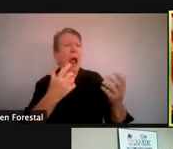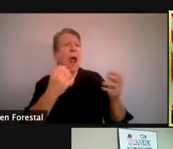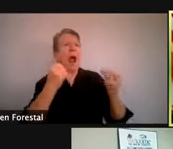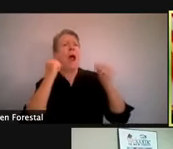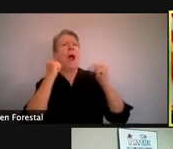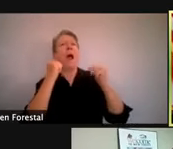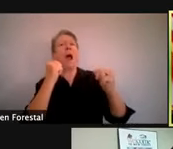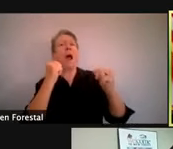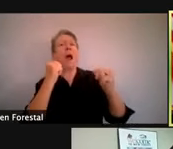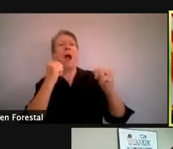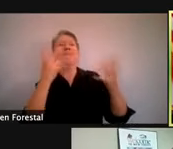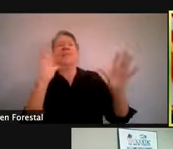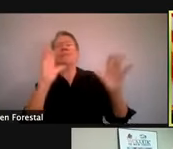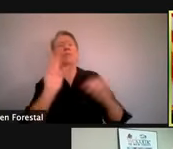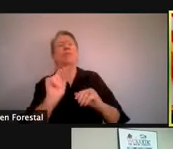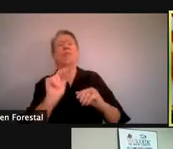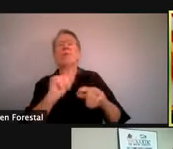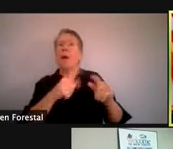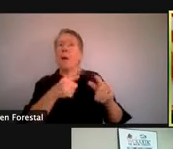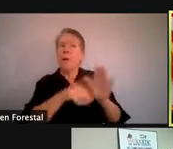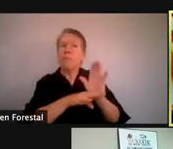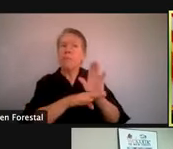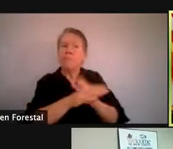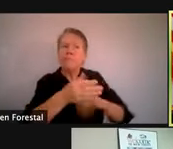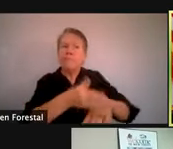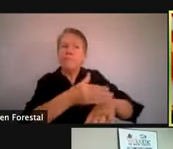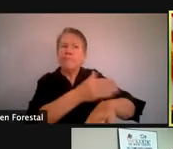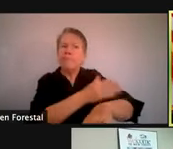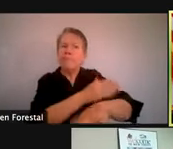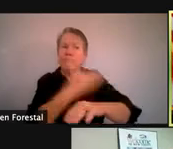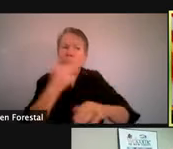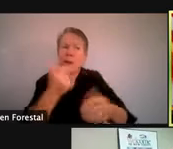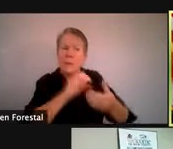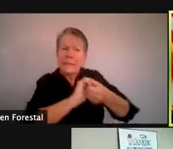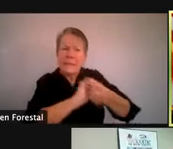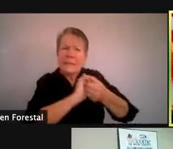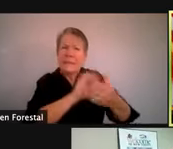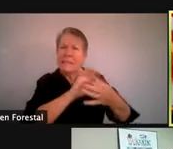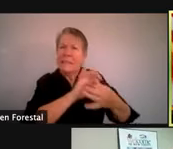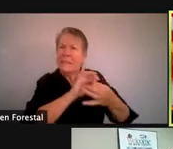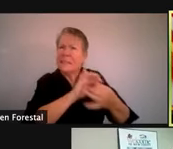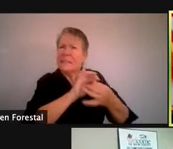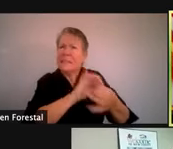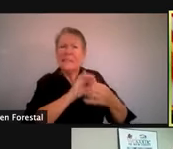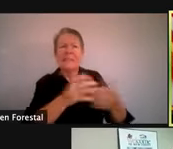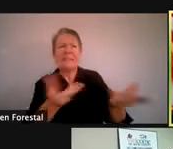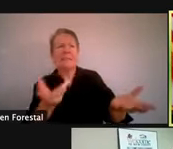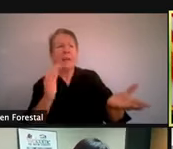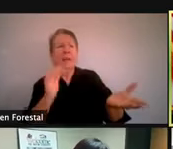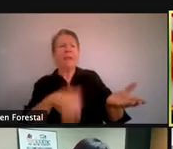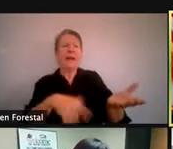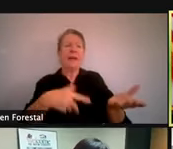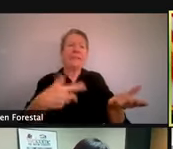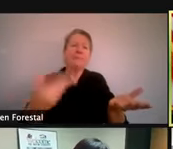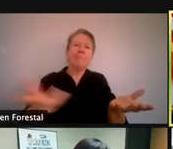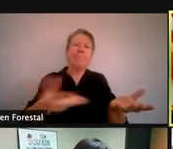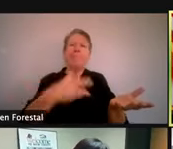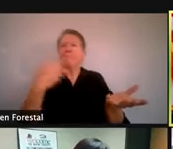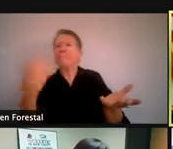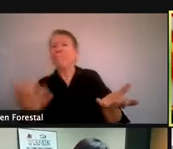non-therapeutic interventions that help us decrease the transmission. That's why it's